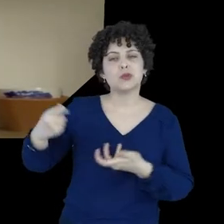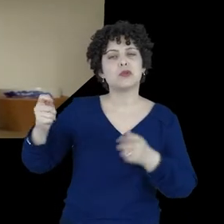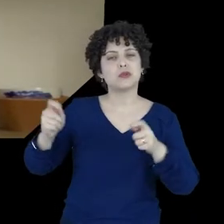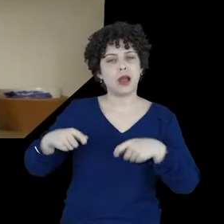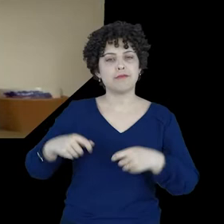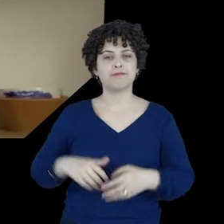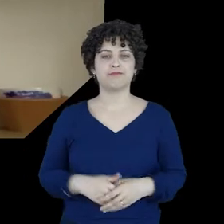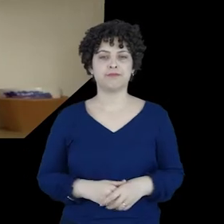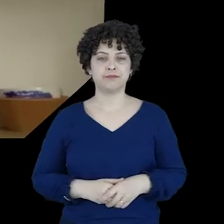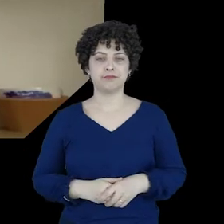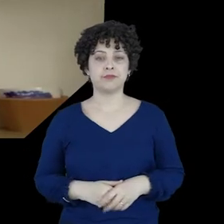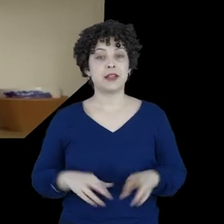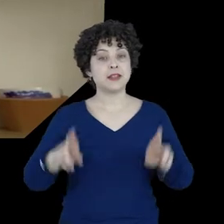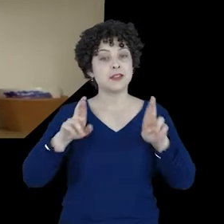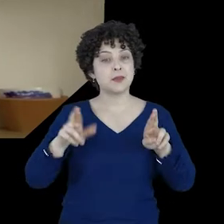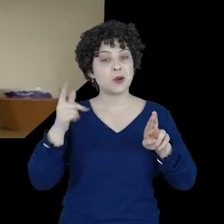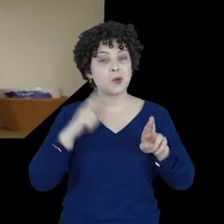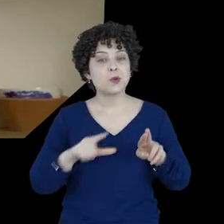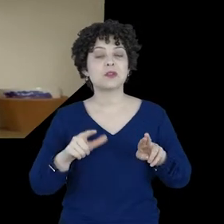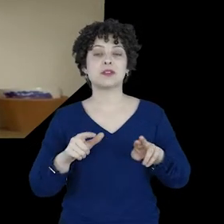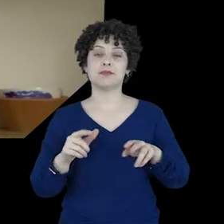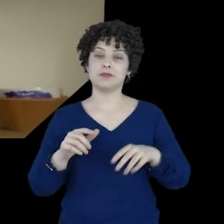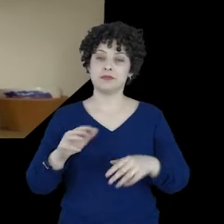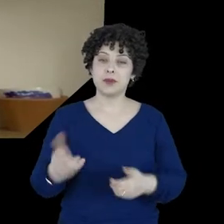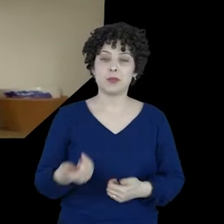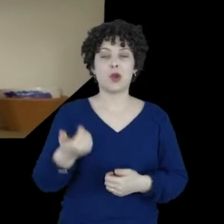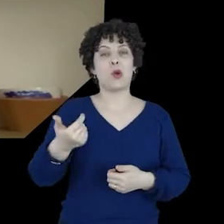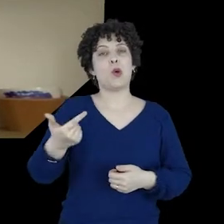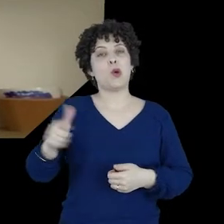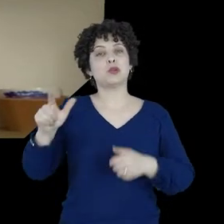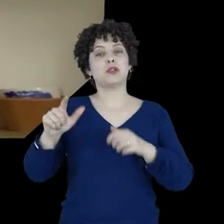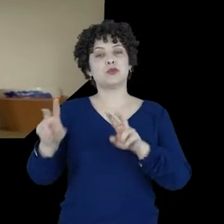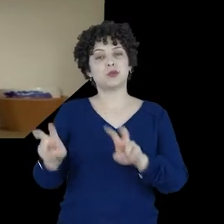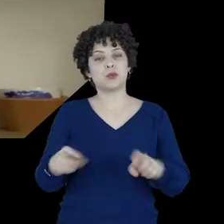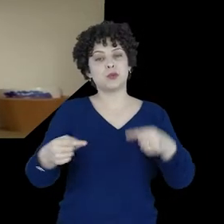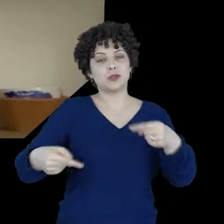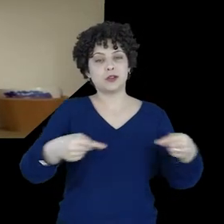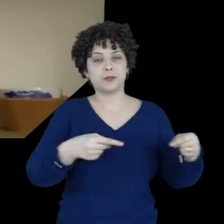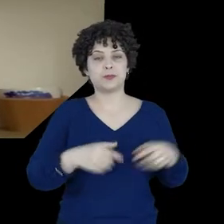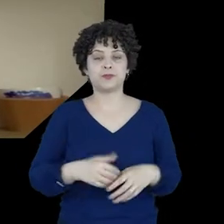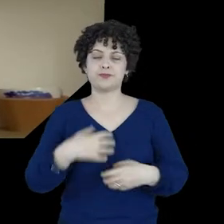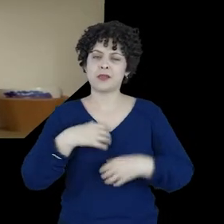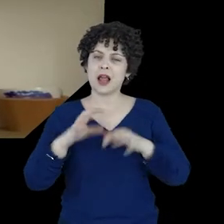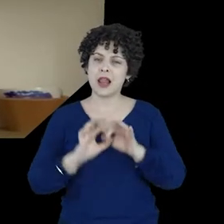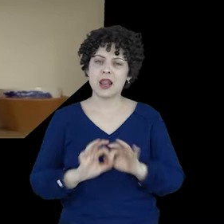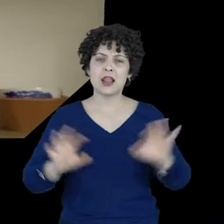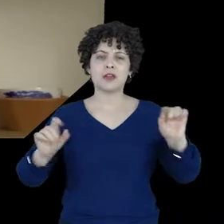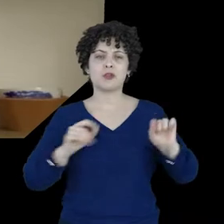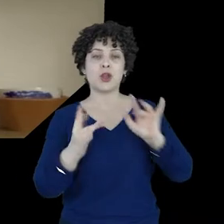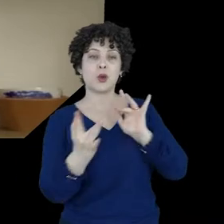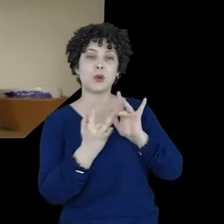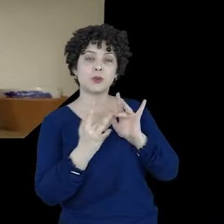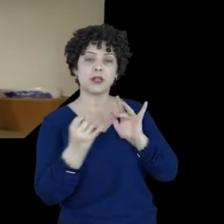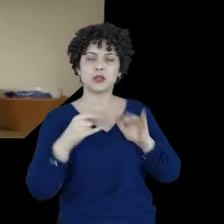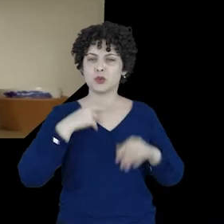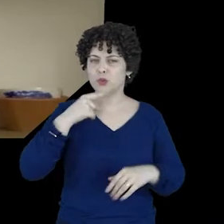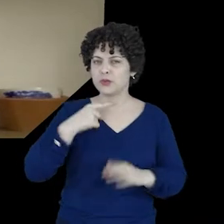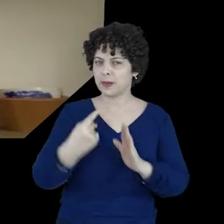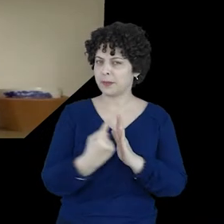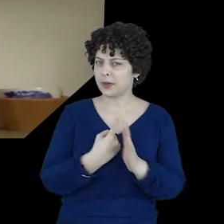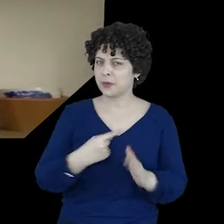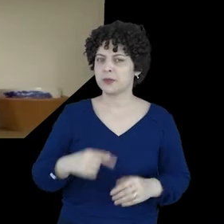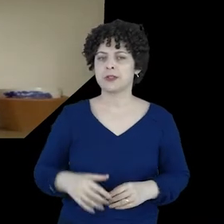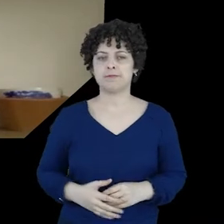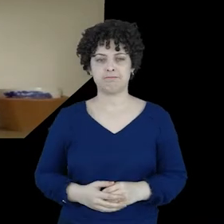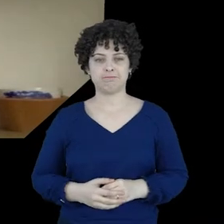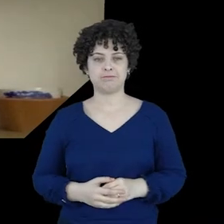globally. I hope this provides useful food for thought in your other discussions today, and please do feel free to reach out to me online if you've got any questions or